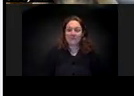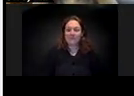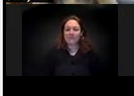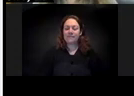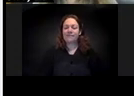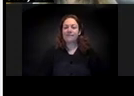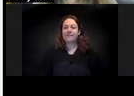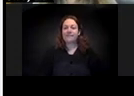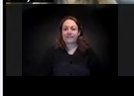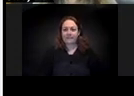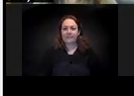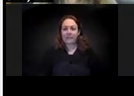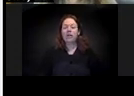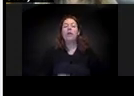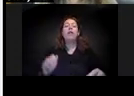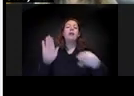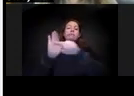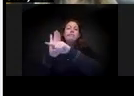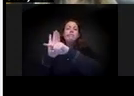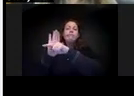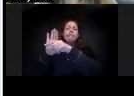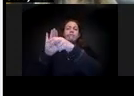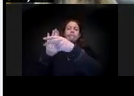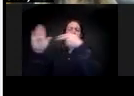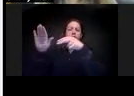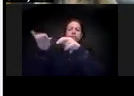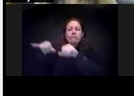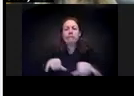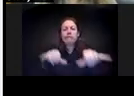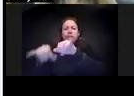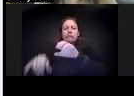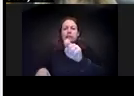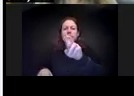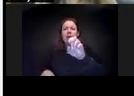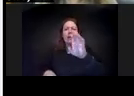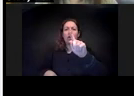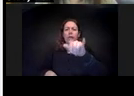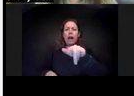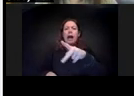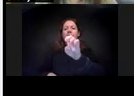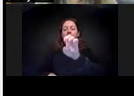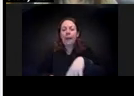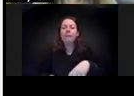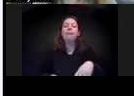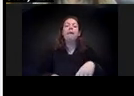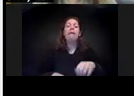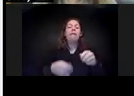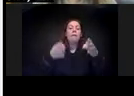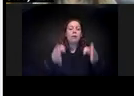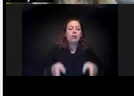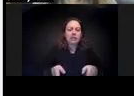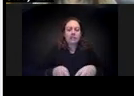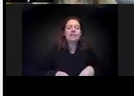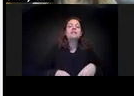The stereotype of disability is often someone who uses a wheelchair, and